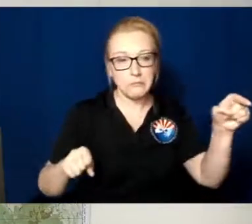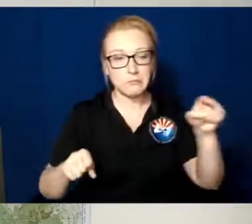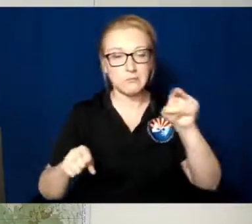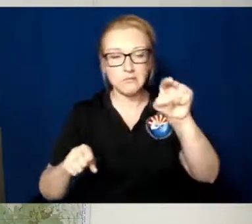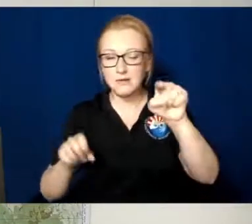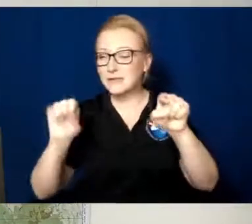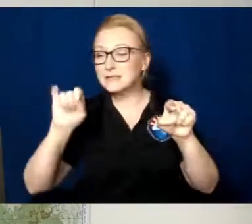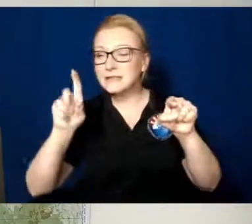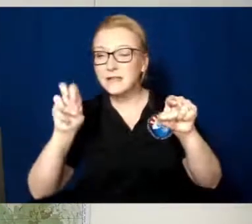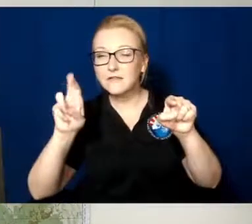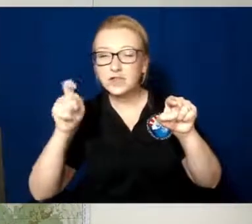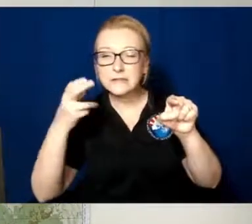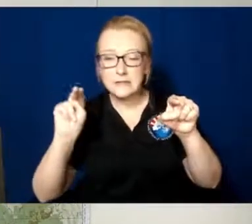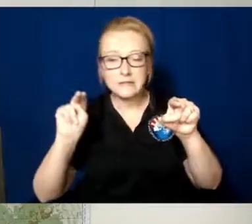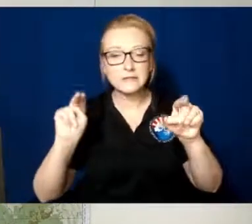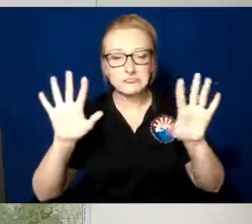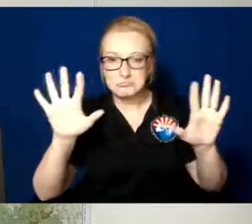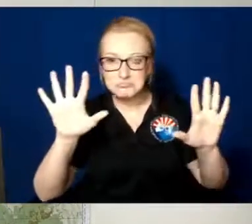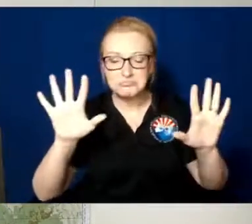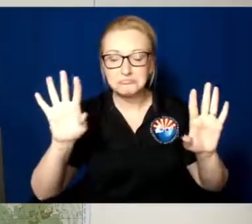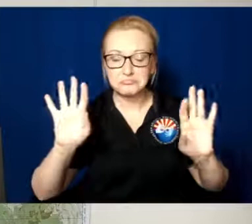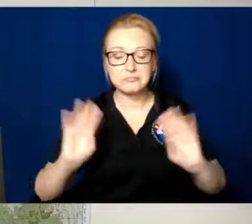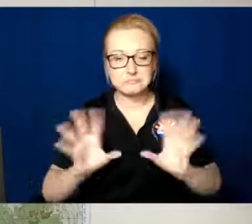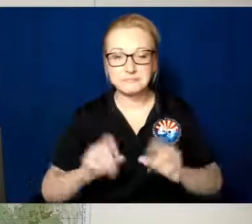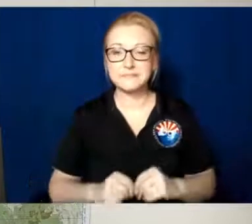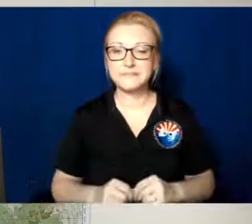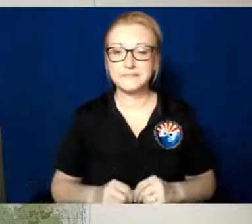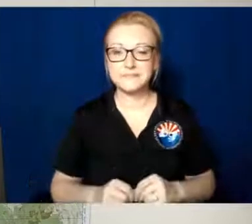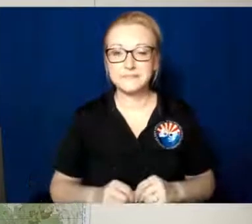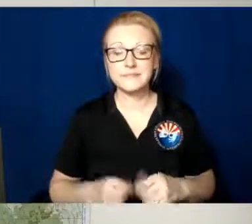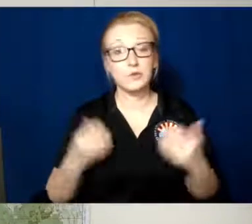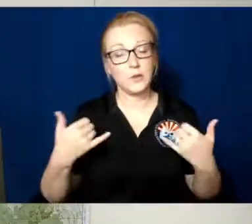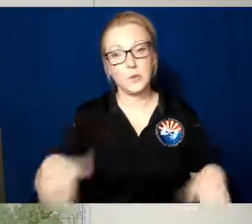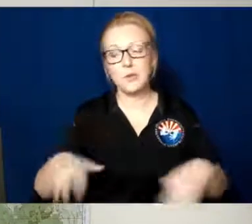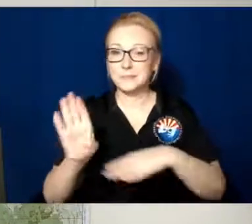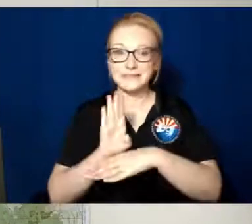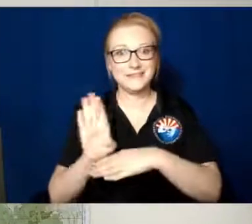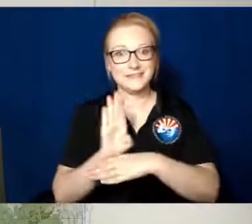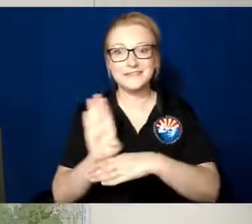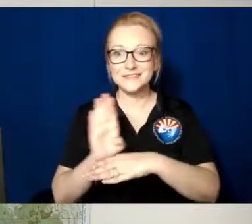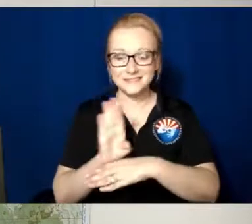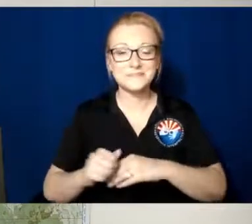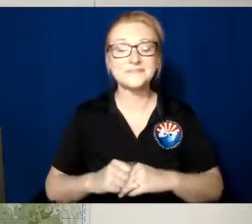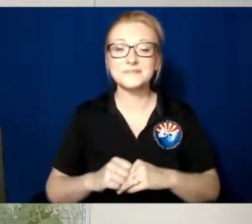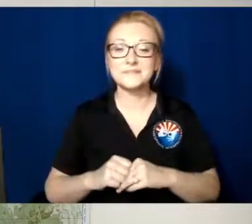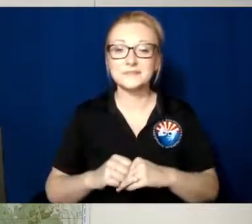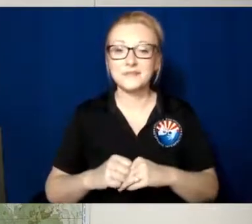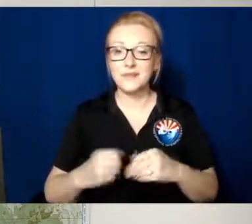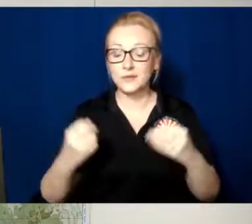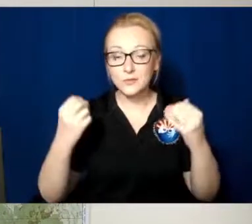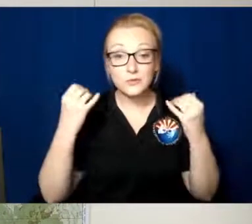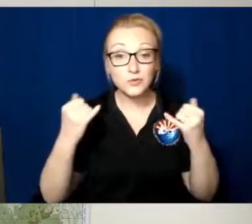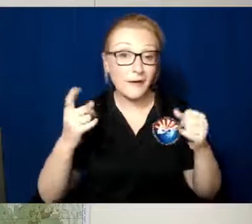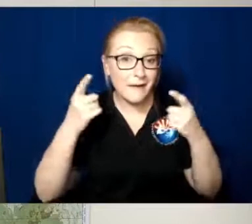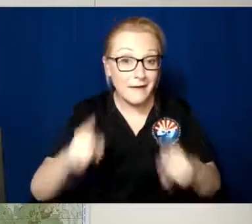of community of Silverton. So busy day today again out on the fire line. Today we've got an